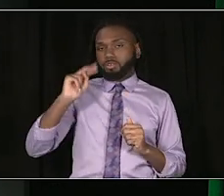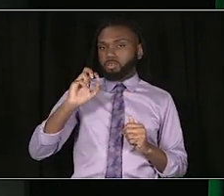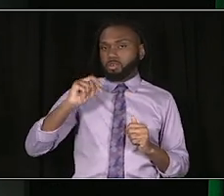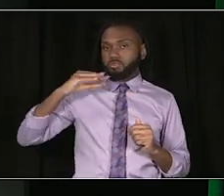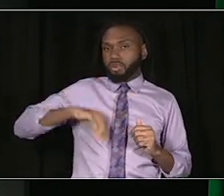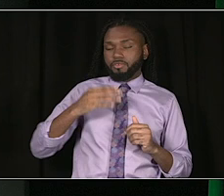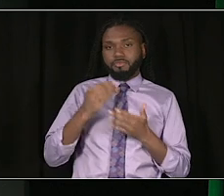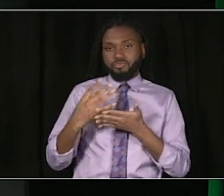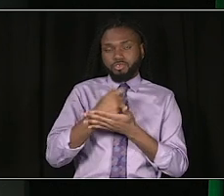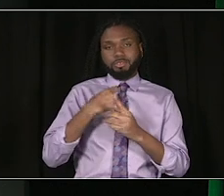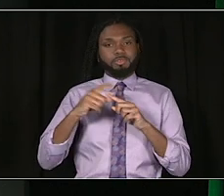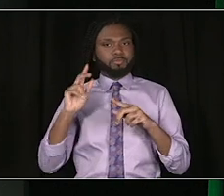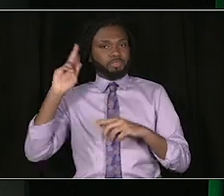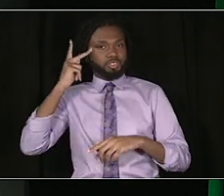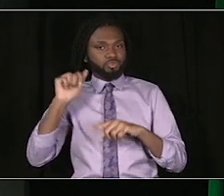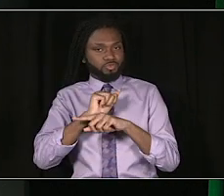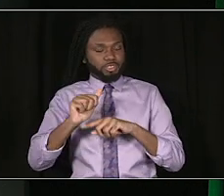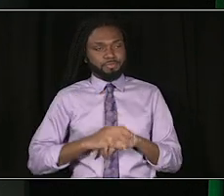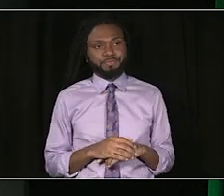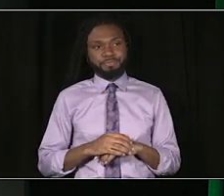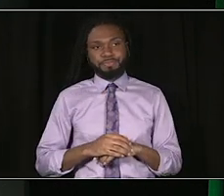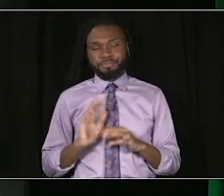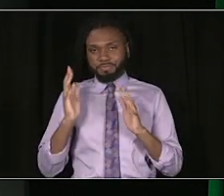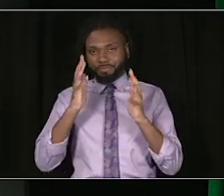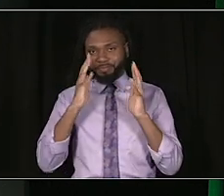fundraising and political training.